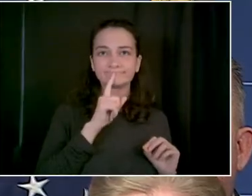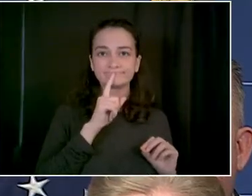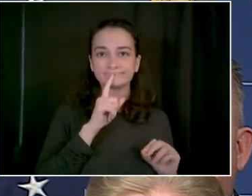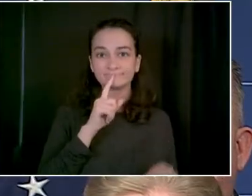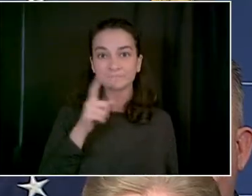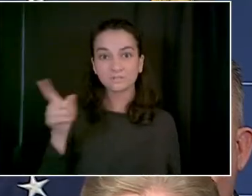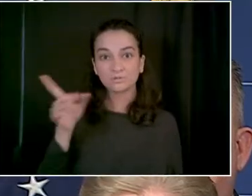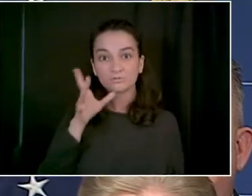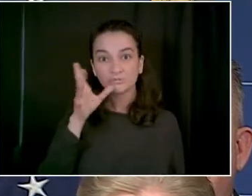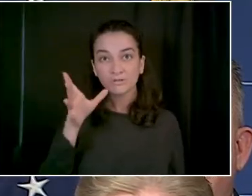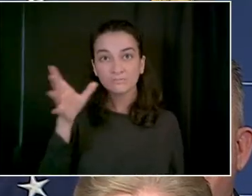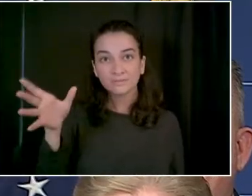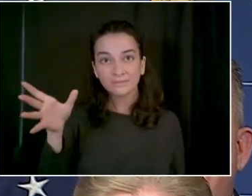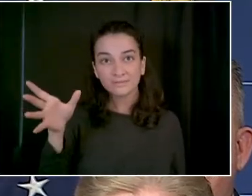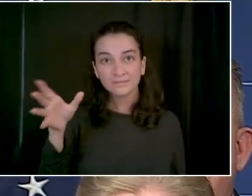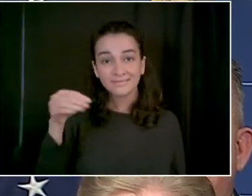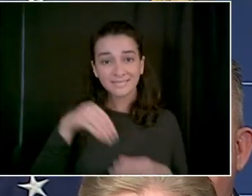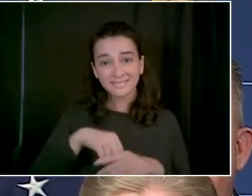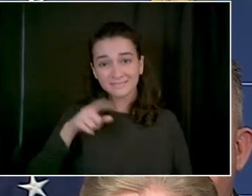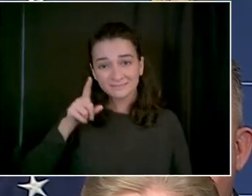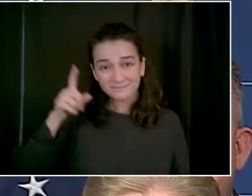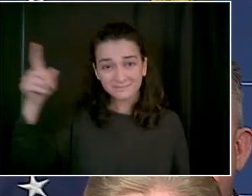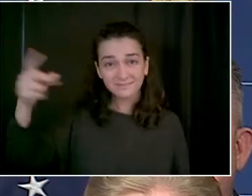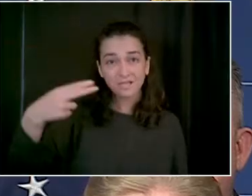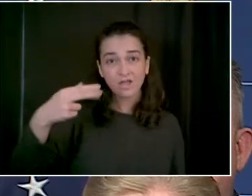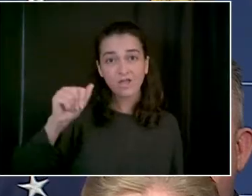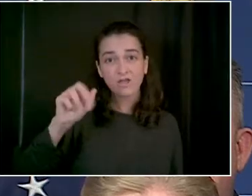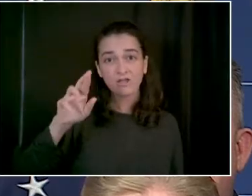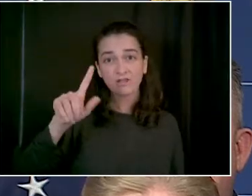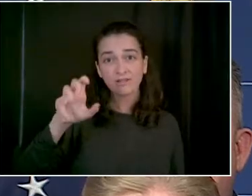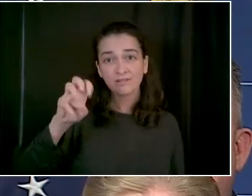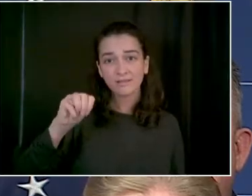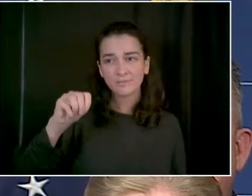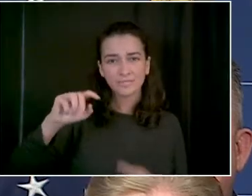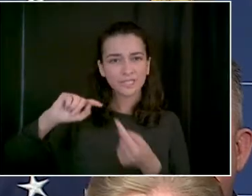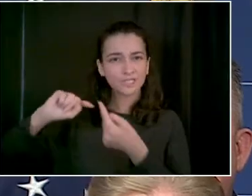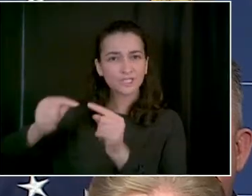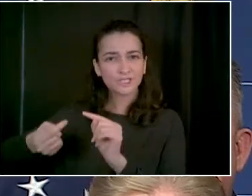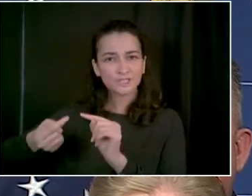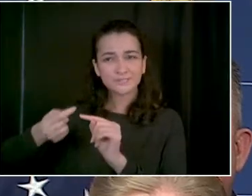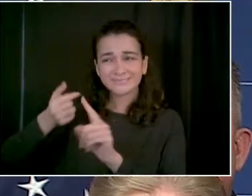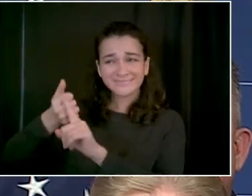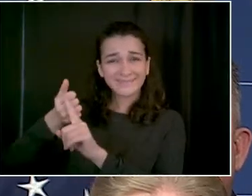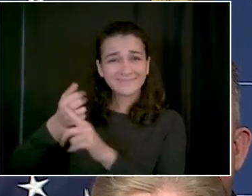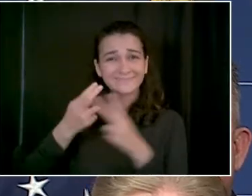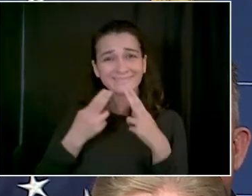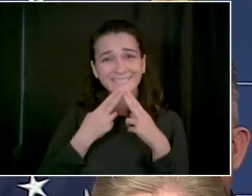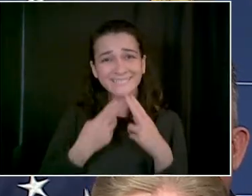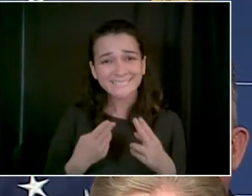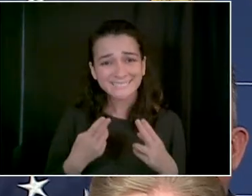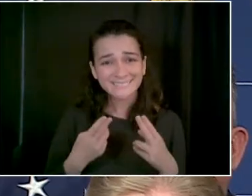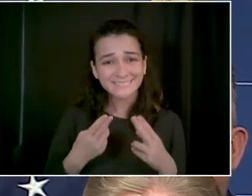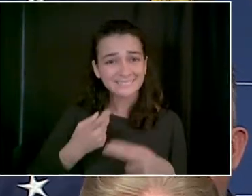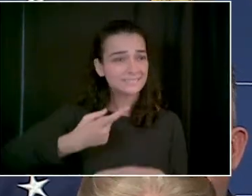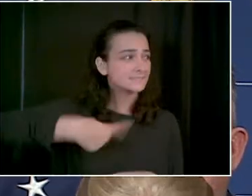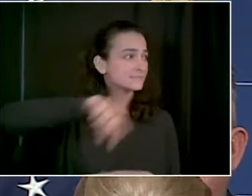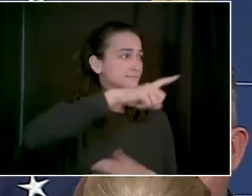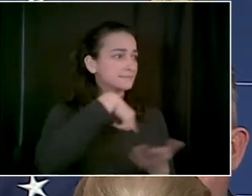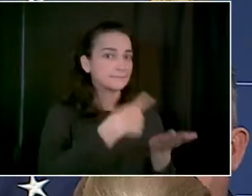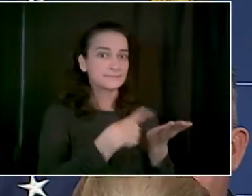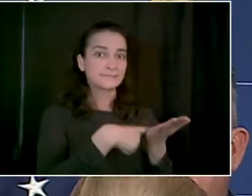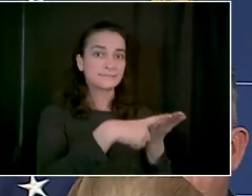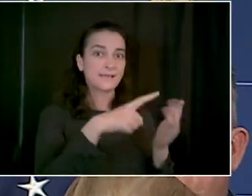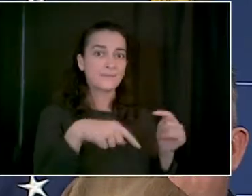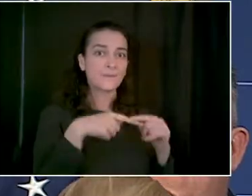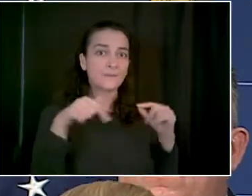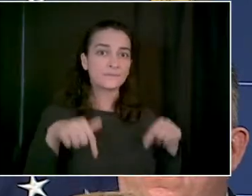elected talk about that? I must have missed it. That's what's driving me crazy. Do